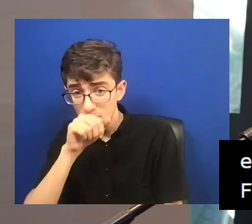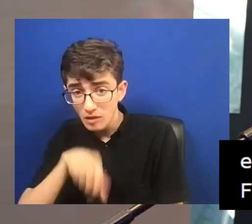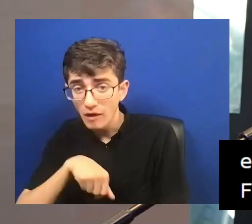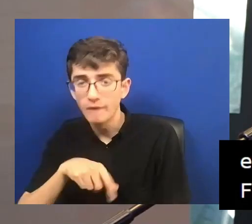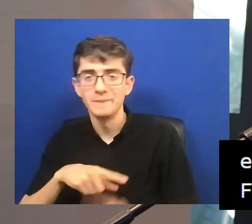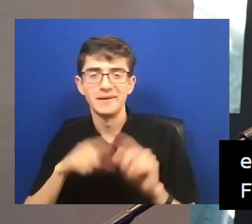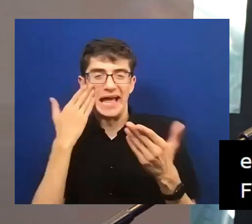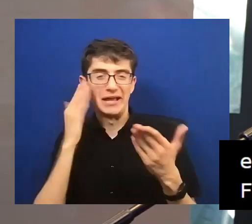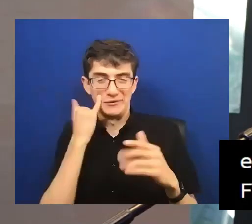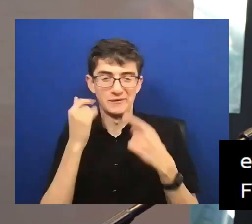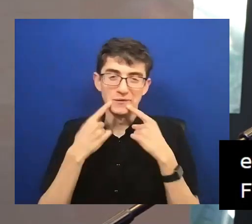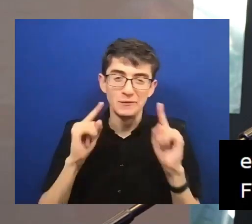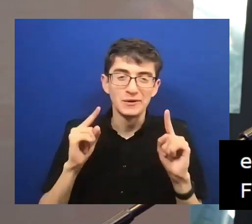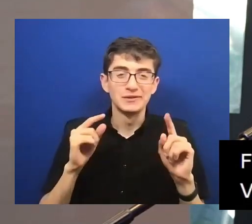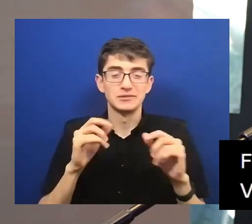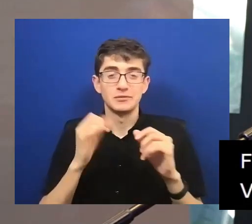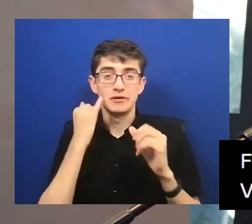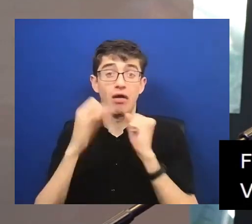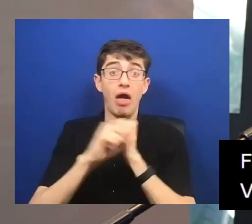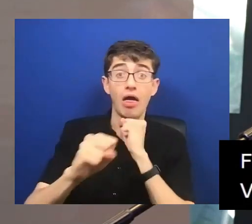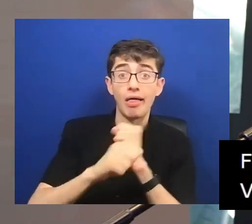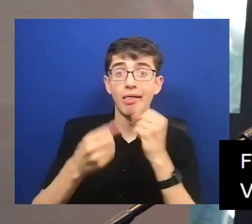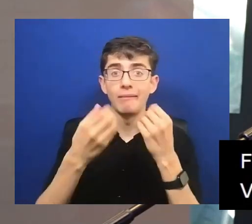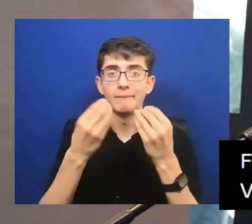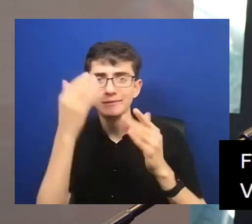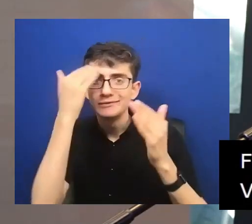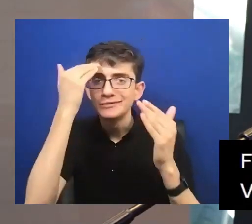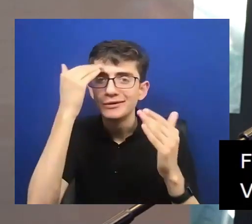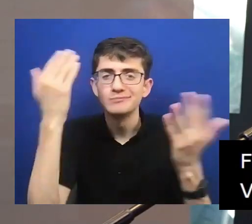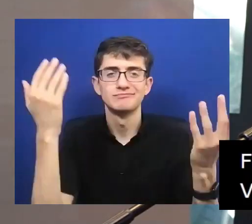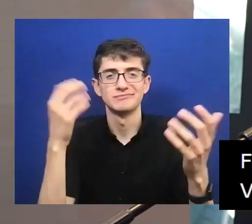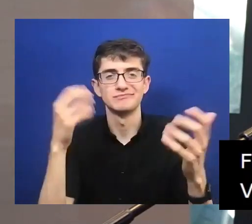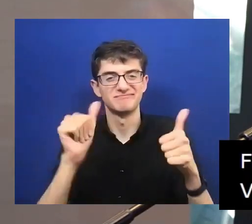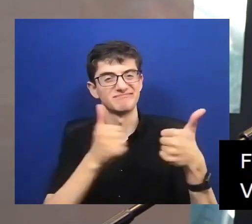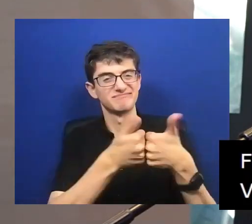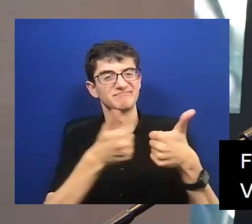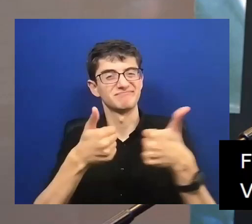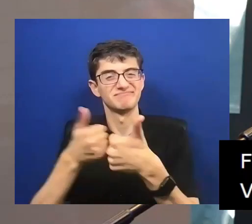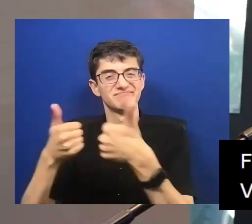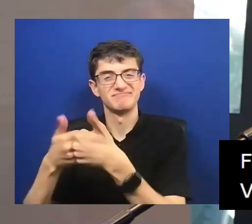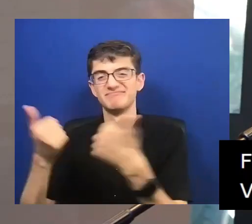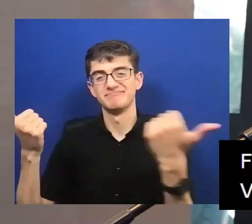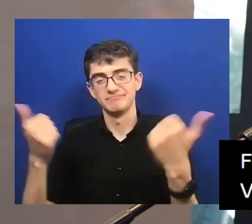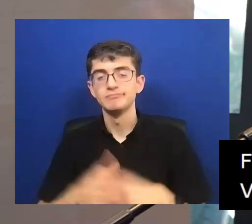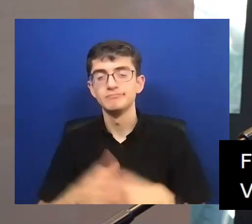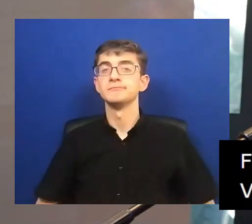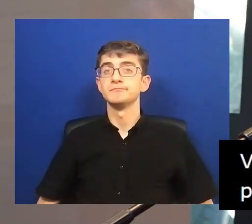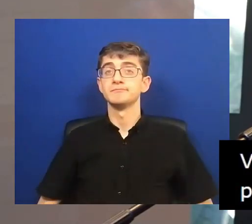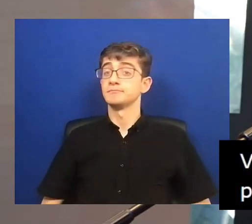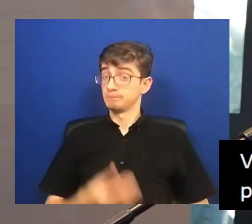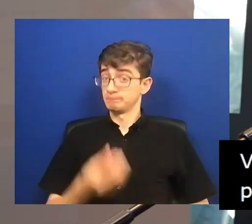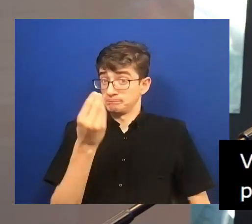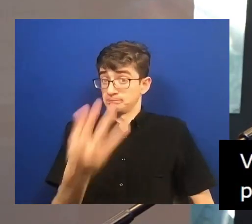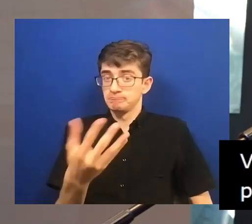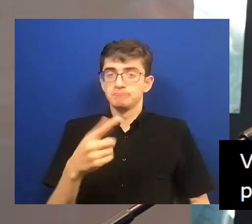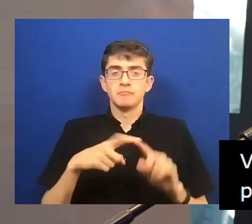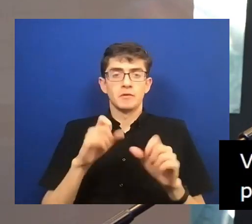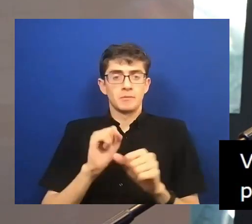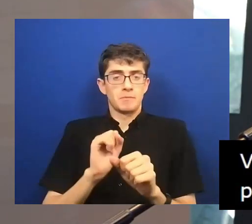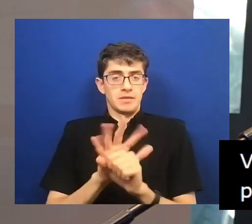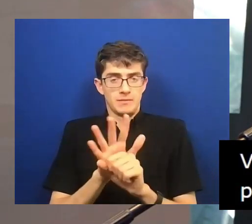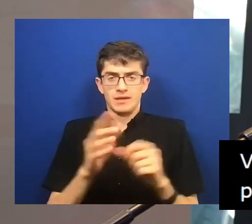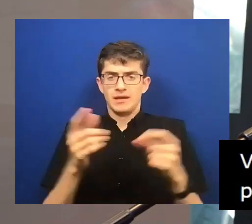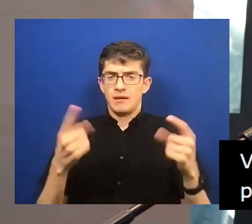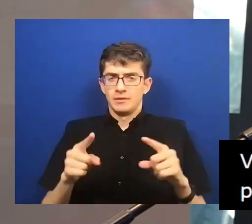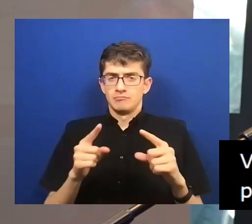it works. And there are lots of, always a challenge with everything. I do say from the pandemic, when I talk to